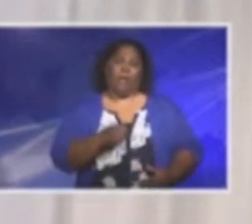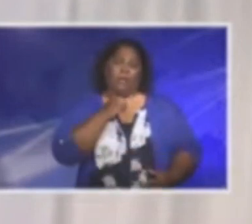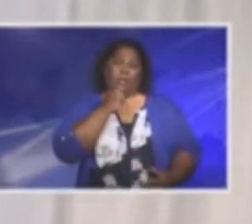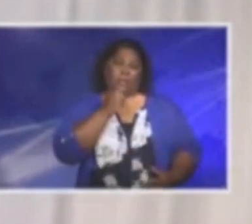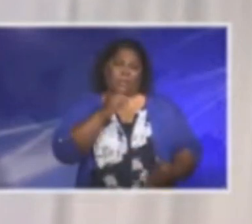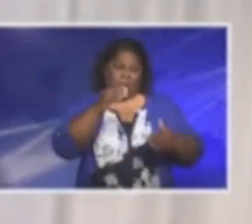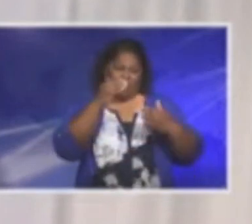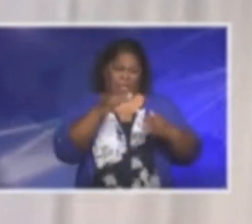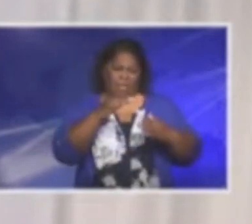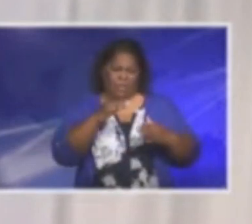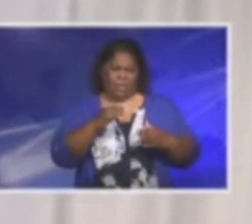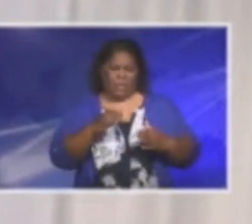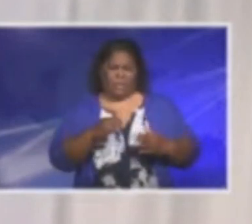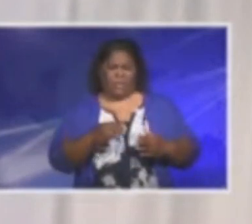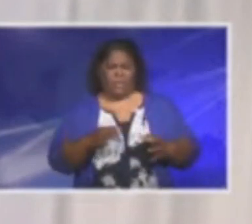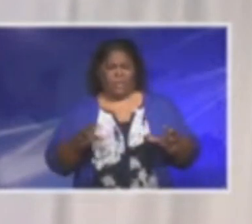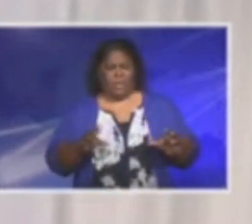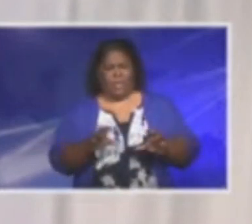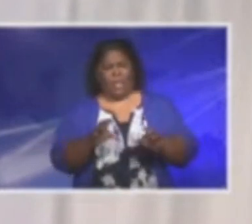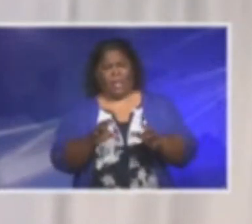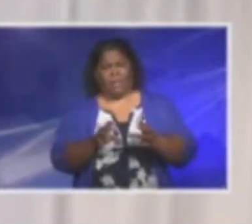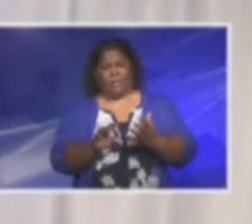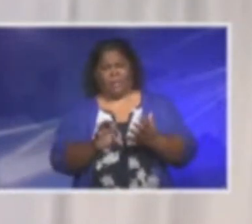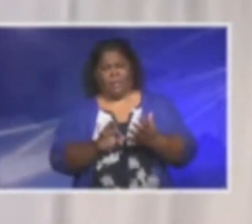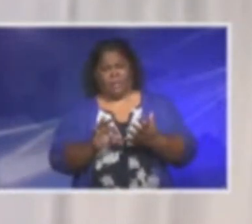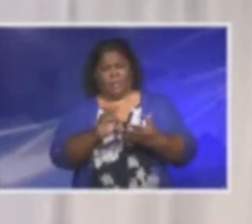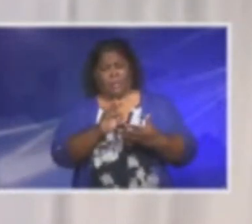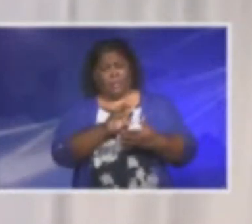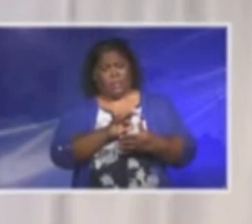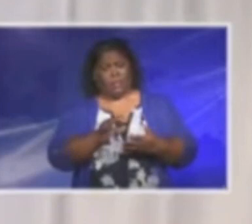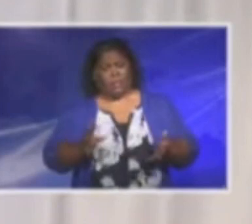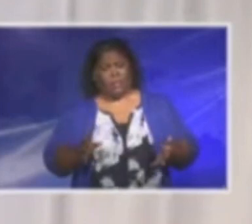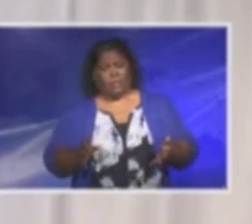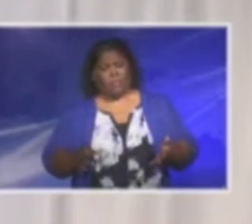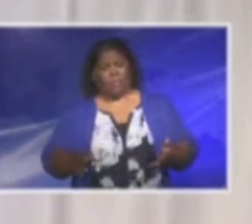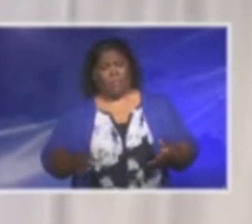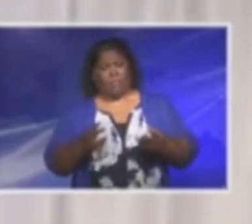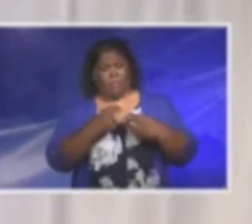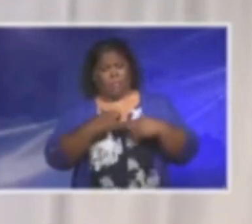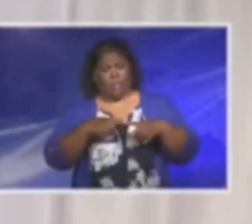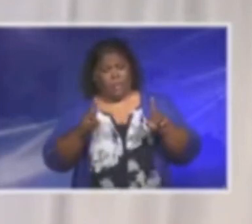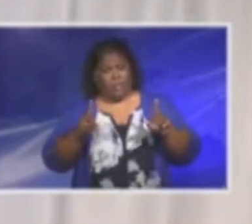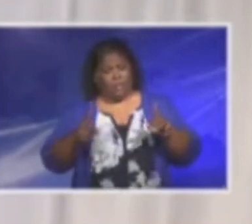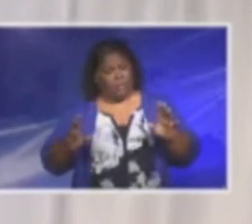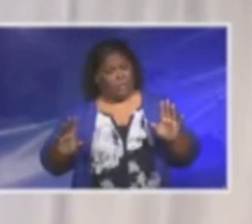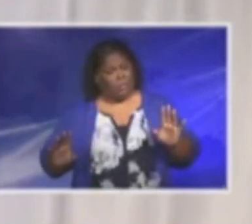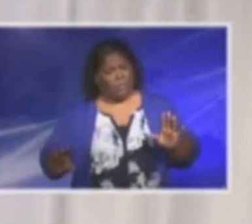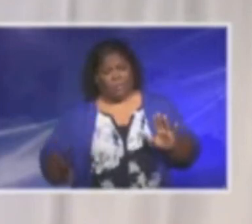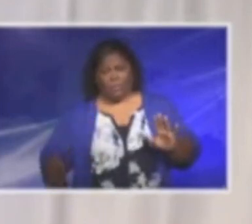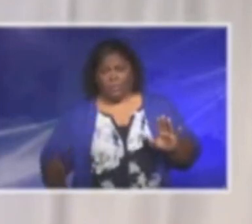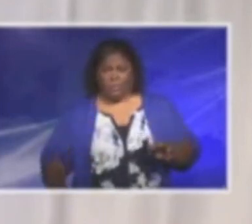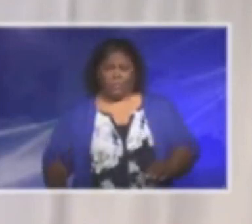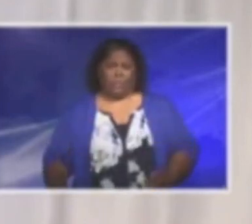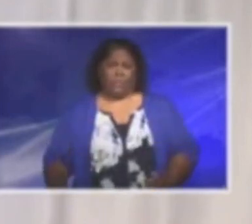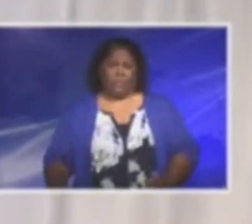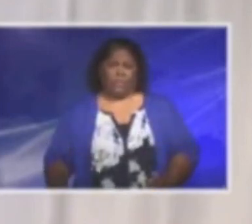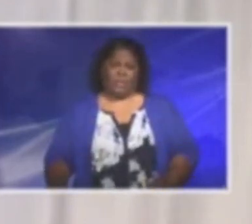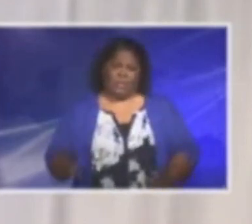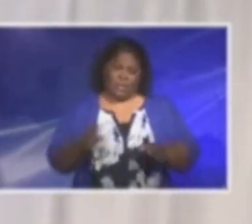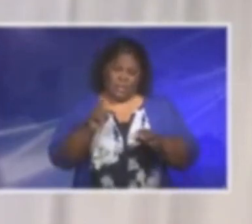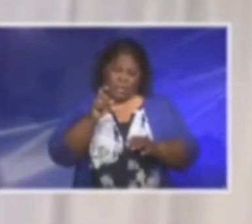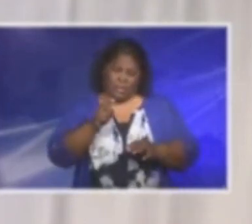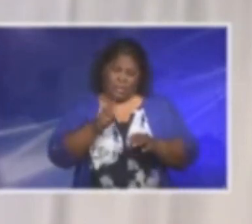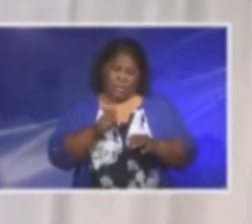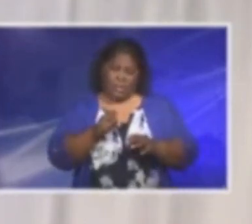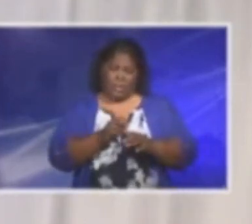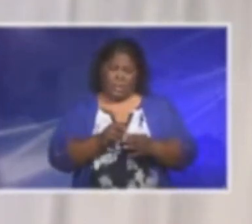Caribbean action or finding a Caribbean solution. The research and